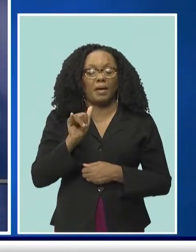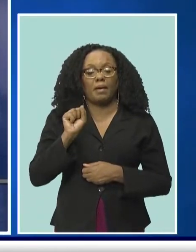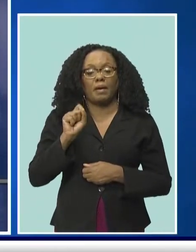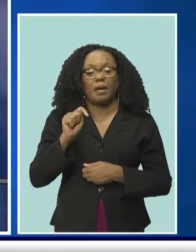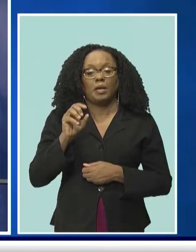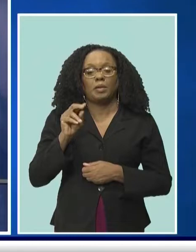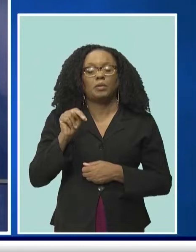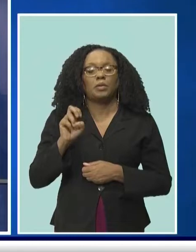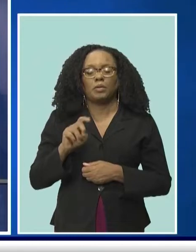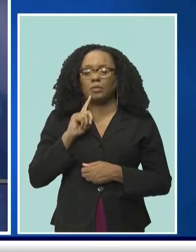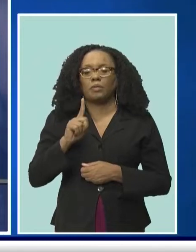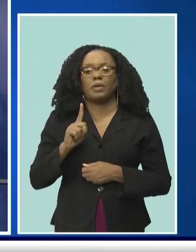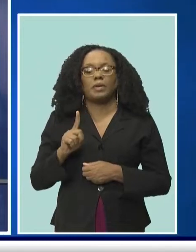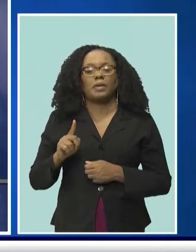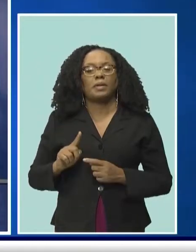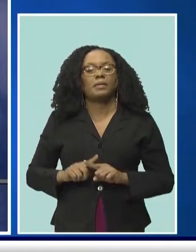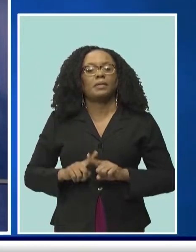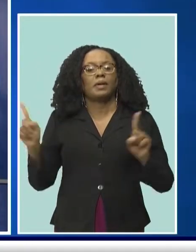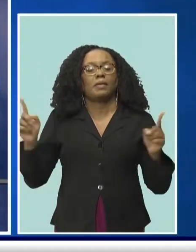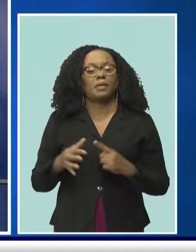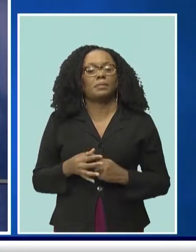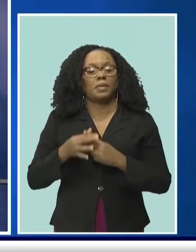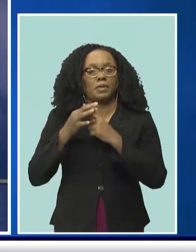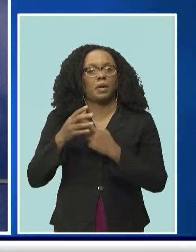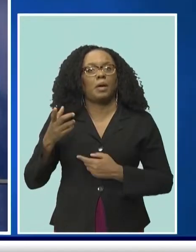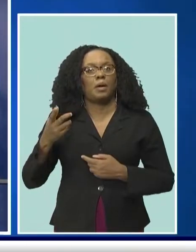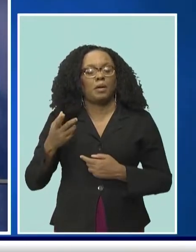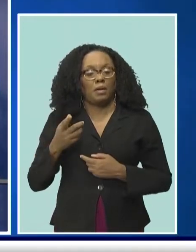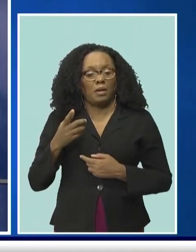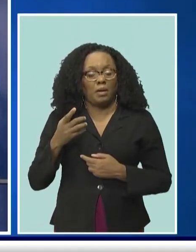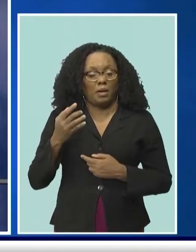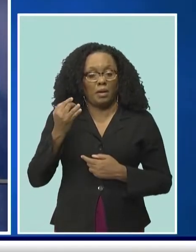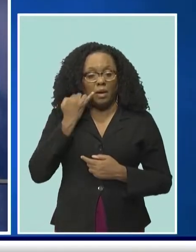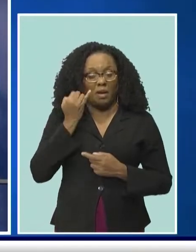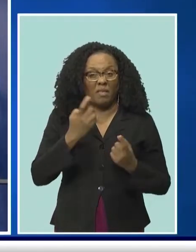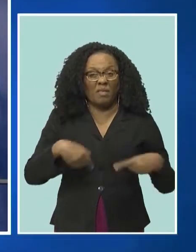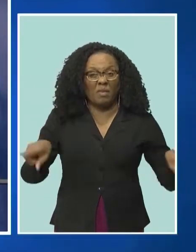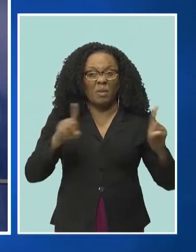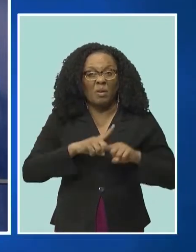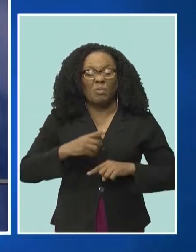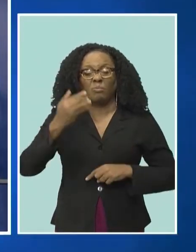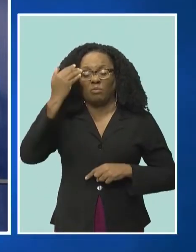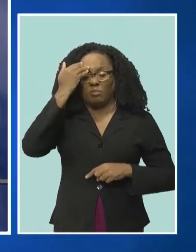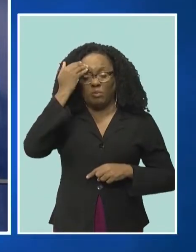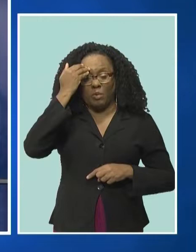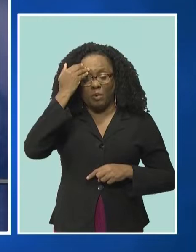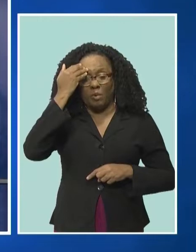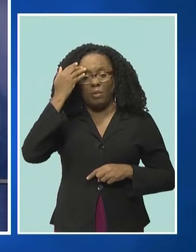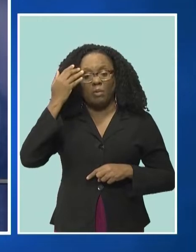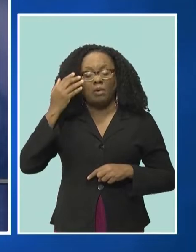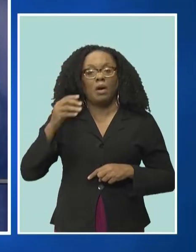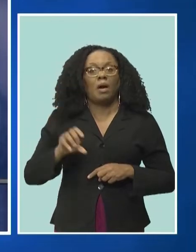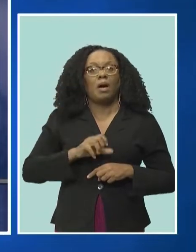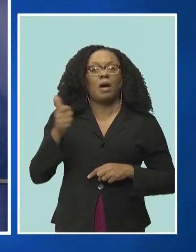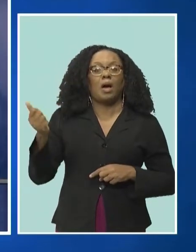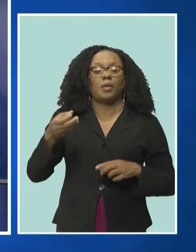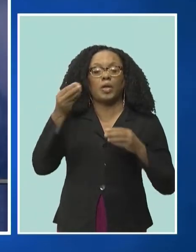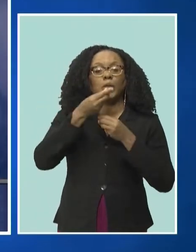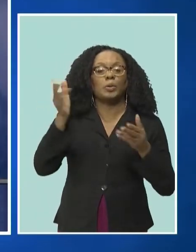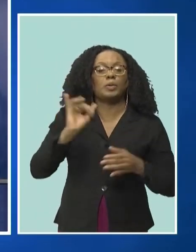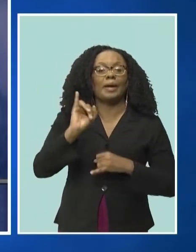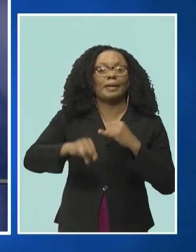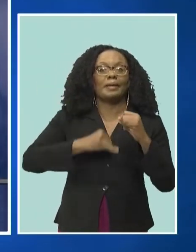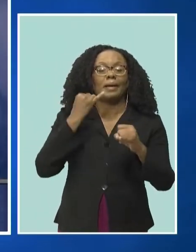wanting to get into that space. Those of us who follow news in the developed world, including North